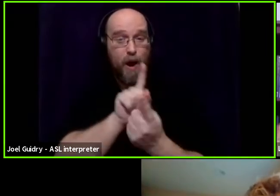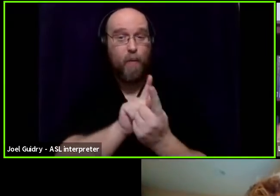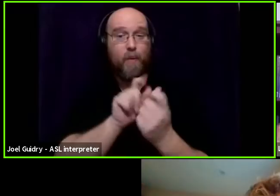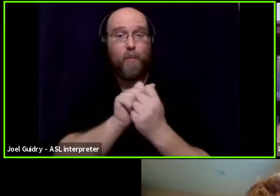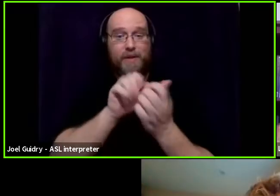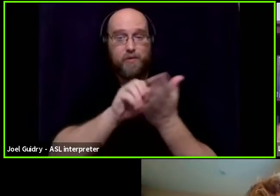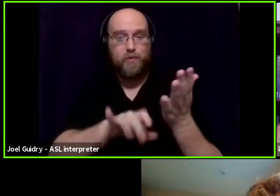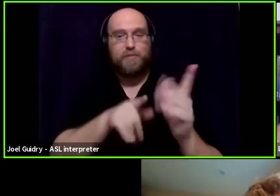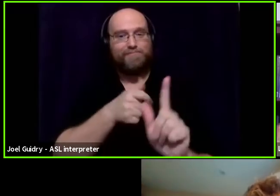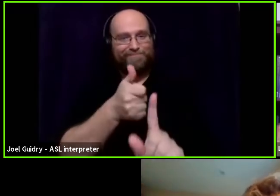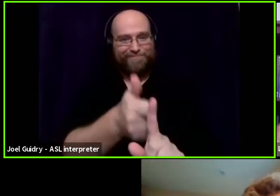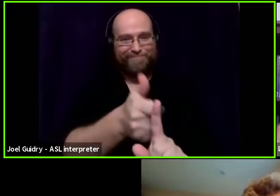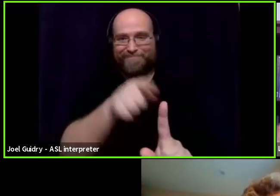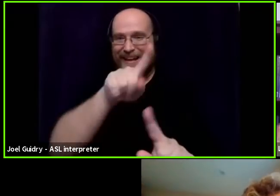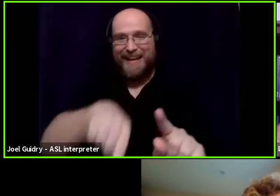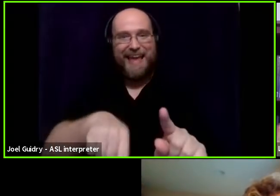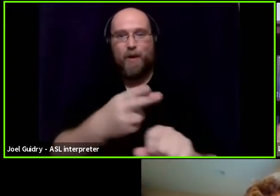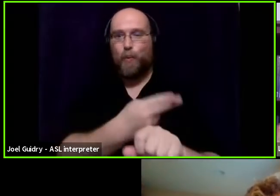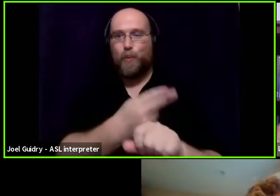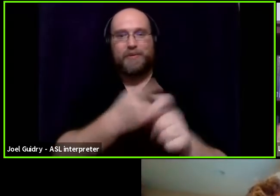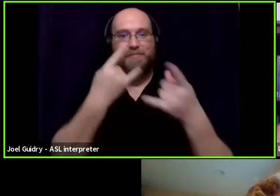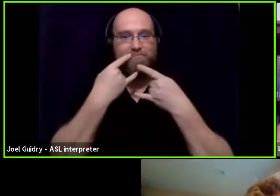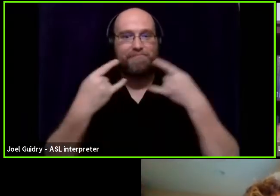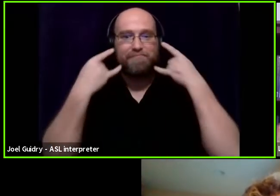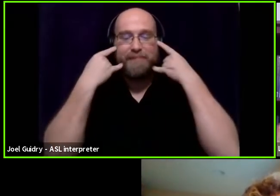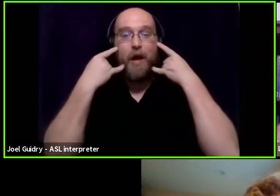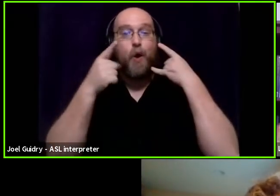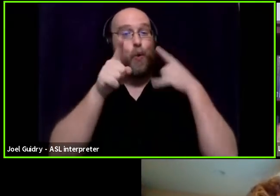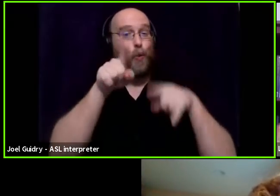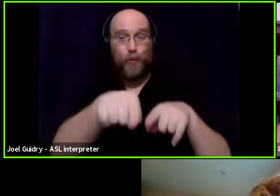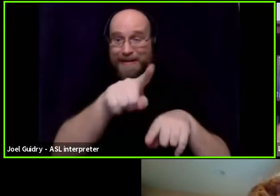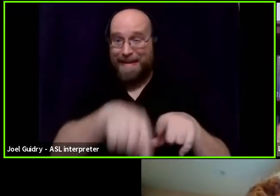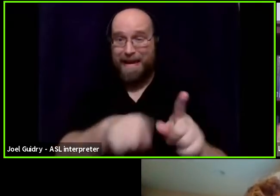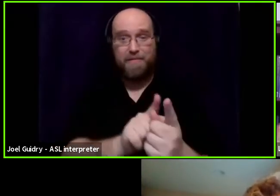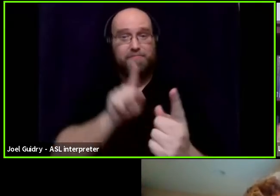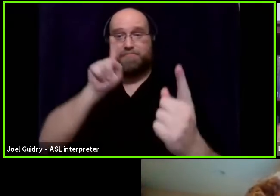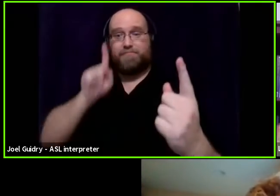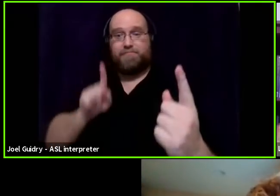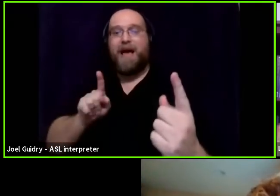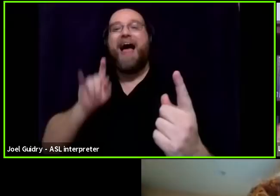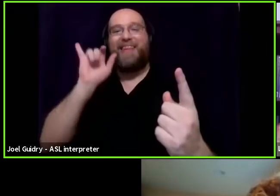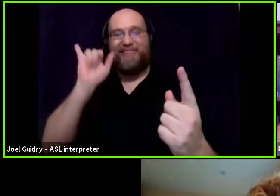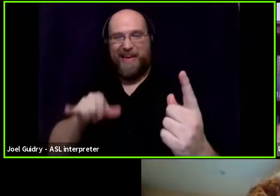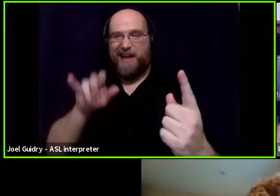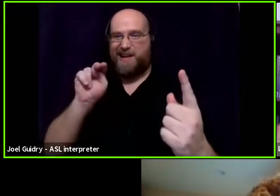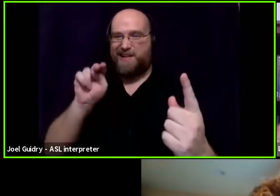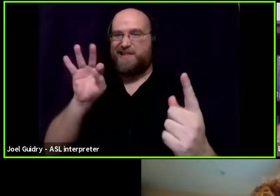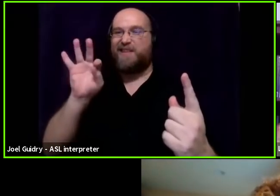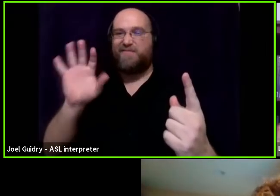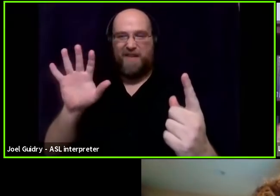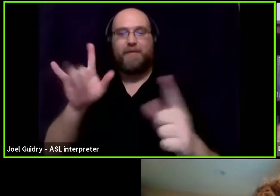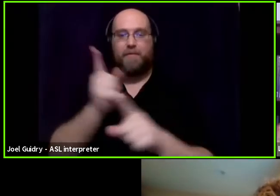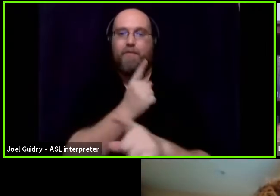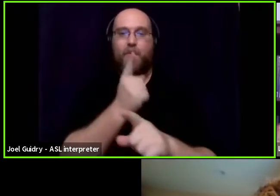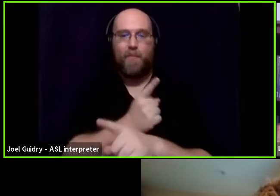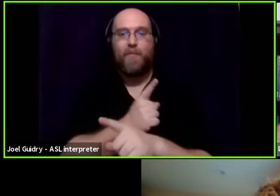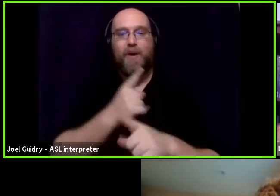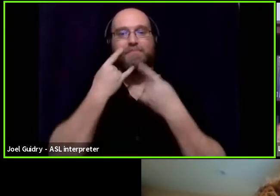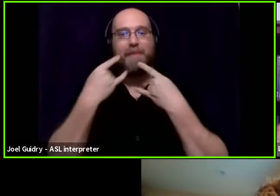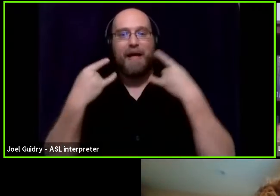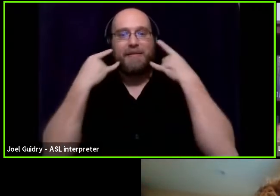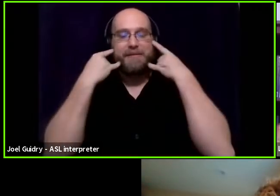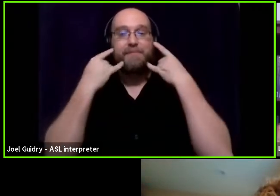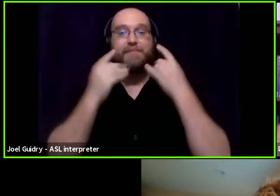and you cannot maintain 6 feet of distance, then that would be the appropriate mask. You must be go through a